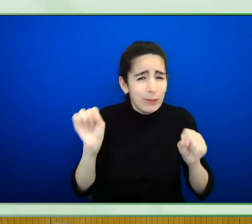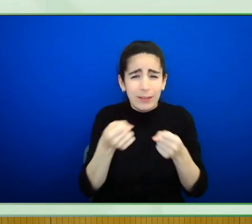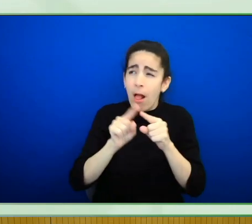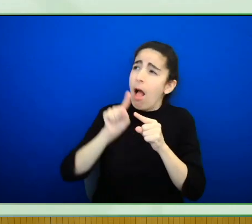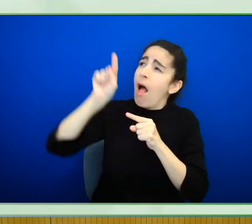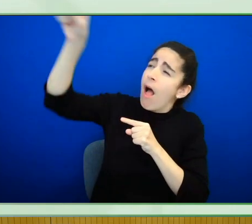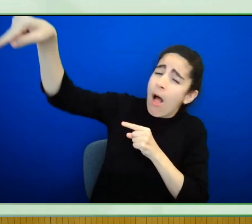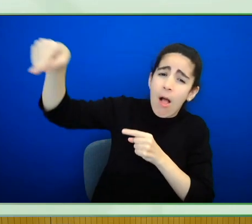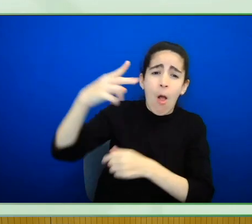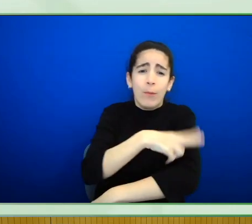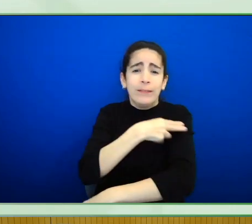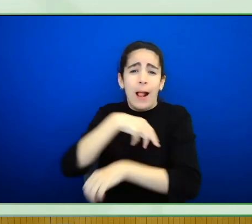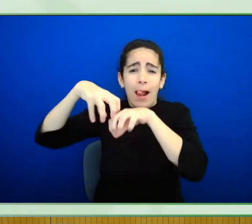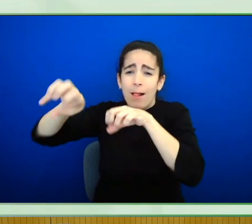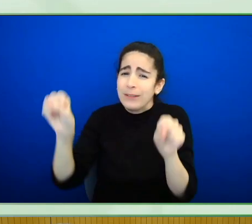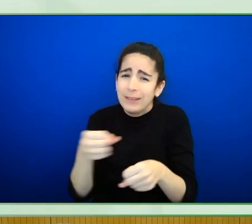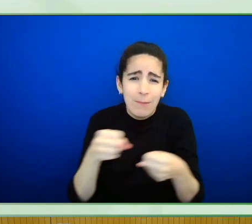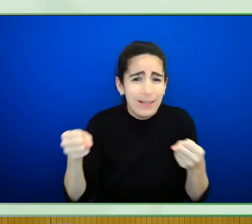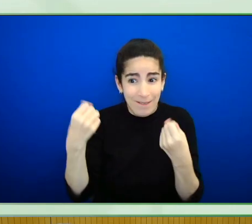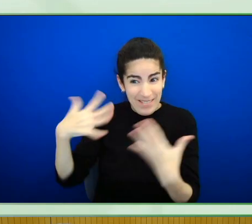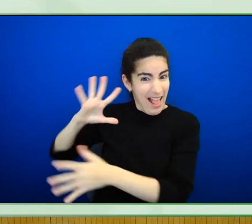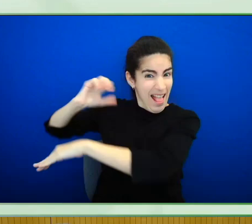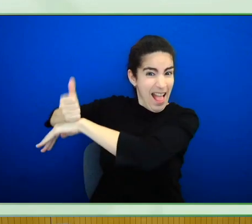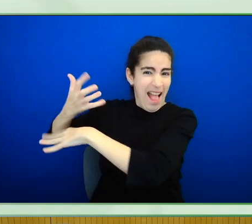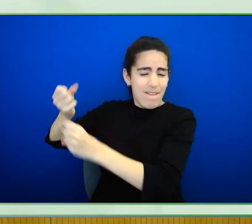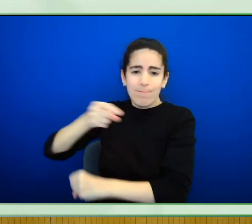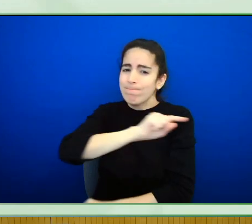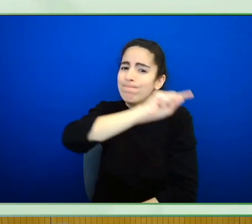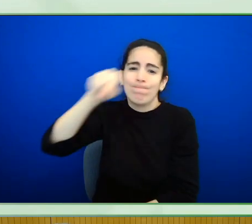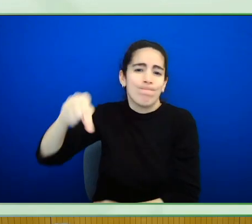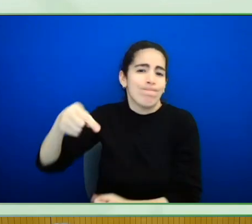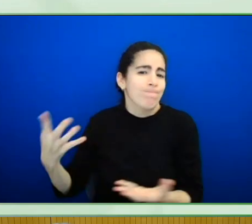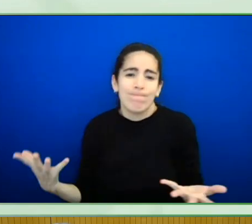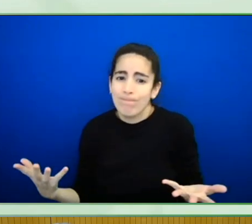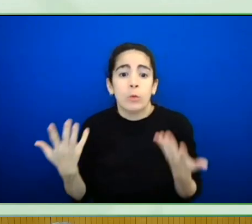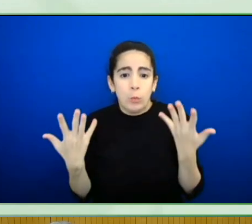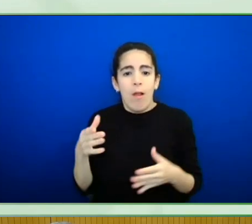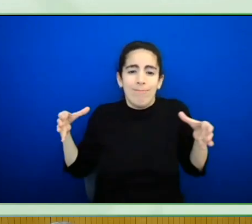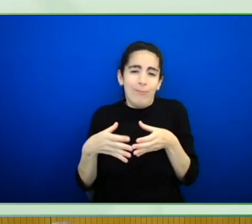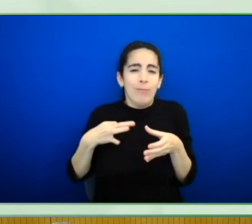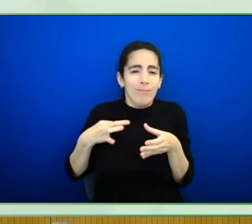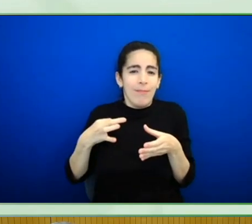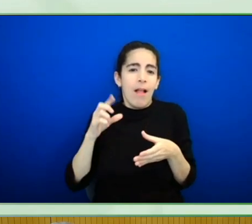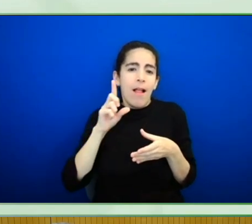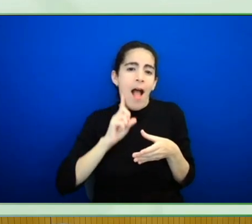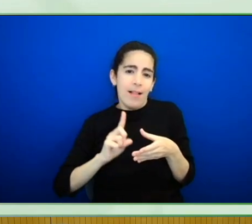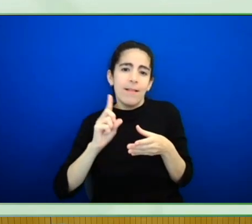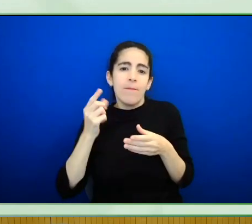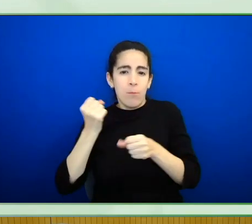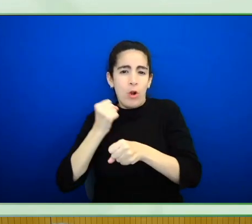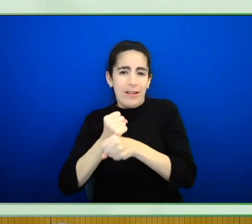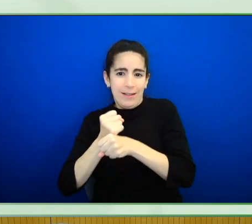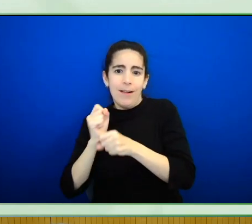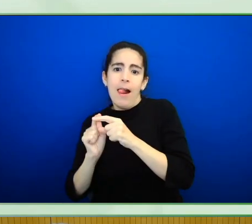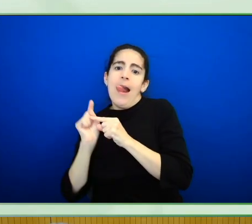established. So this lady hair workers used the peak technology. He screened this patient Muhammad, and referred him